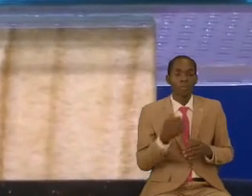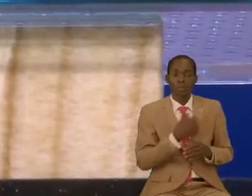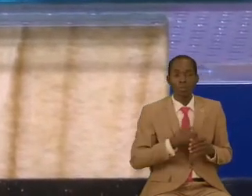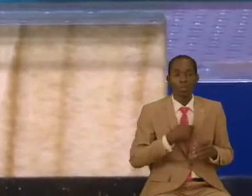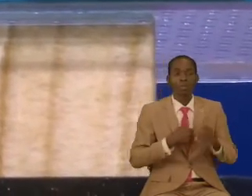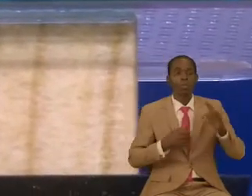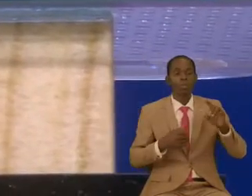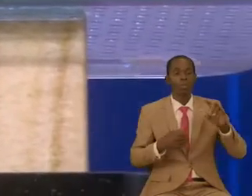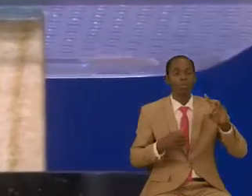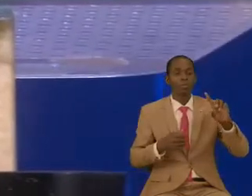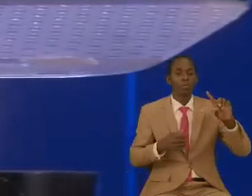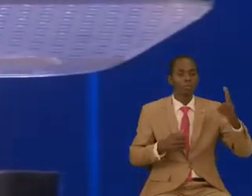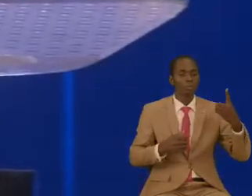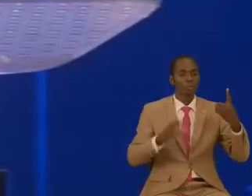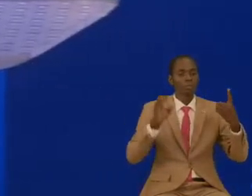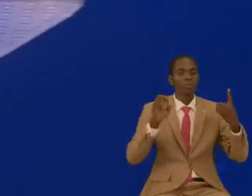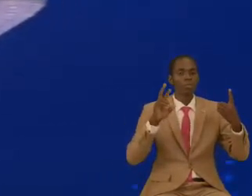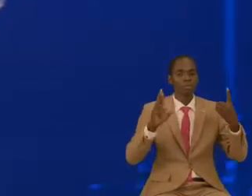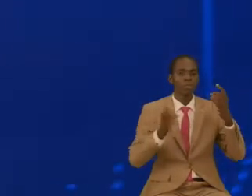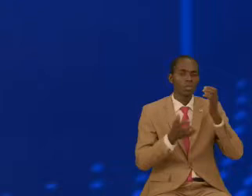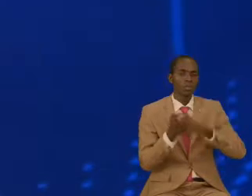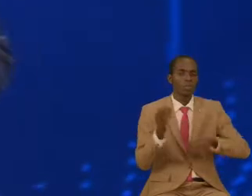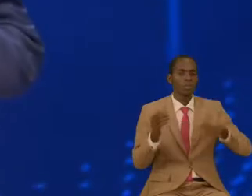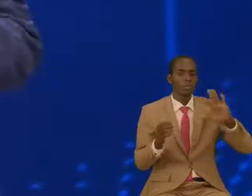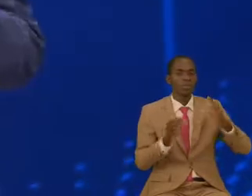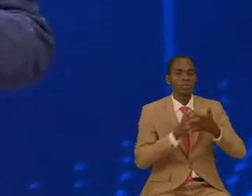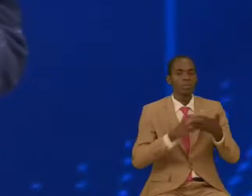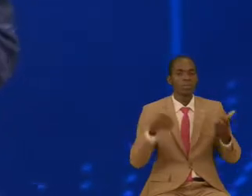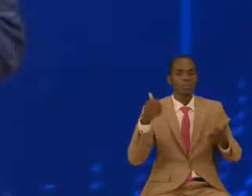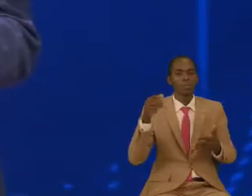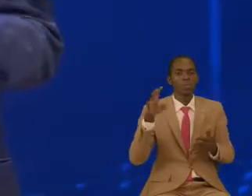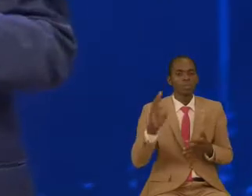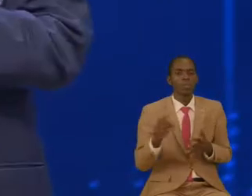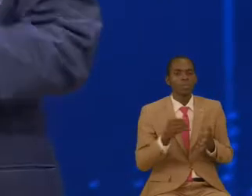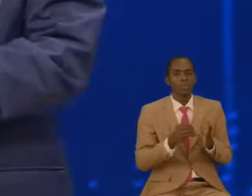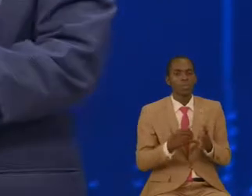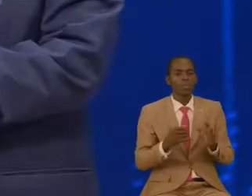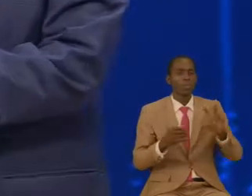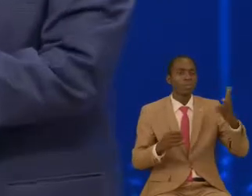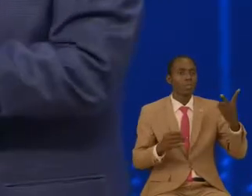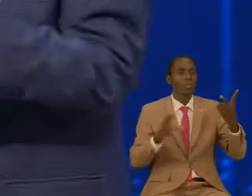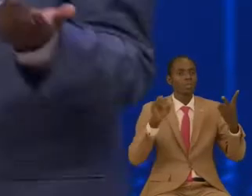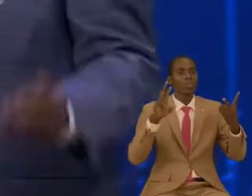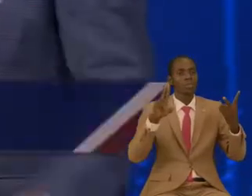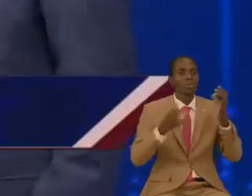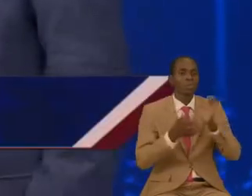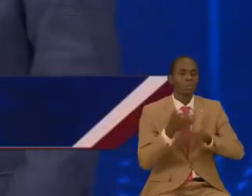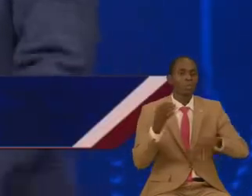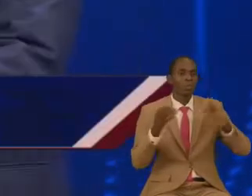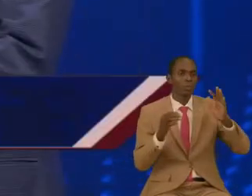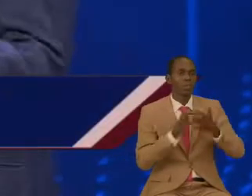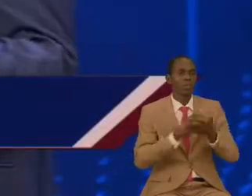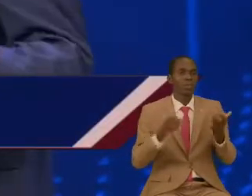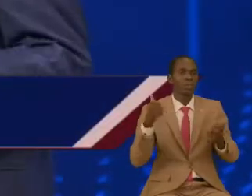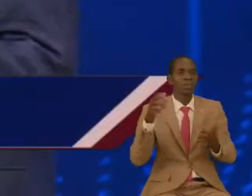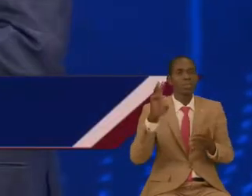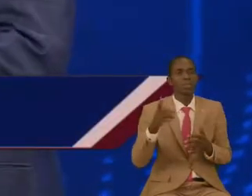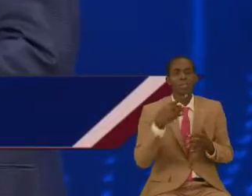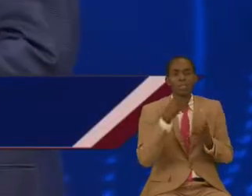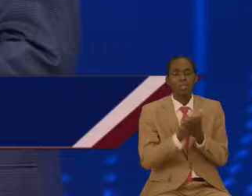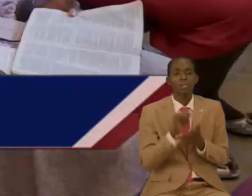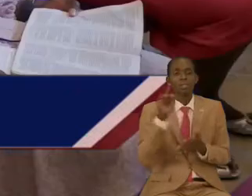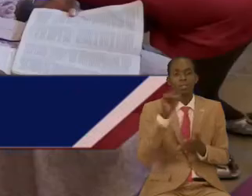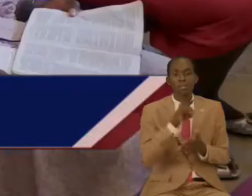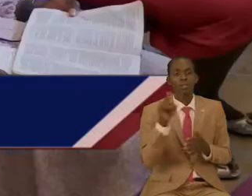Second Corinthians, chapter 5, verse 17. It says in chapter 5, verse 17, therefore, if any